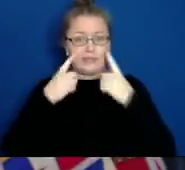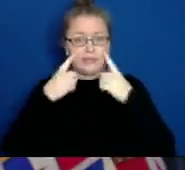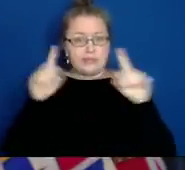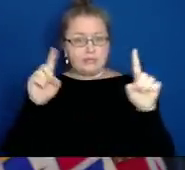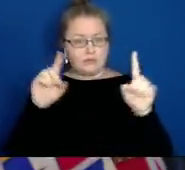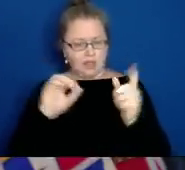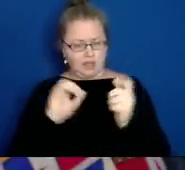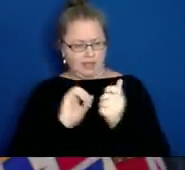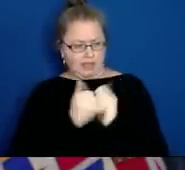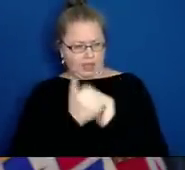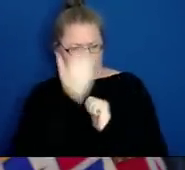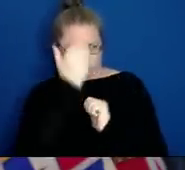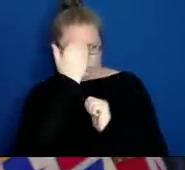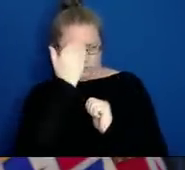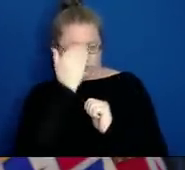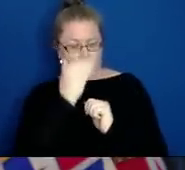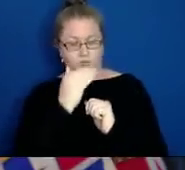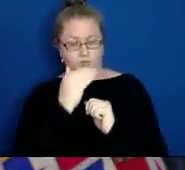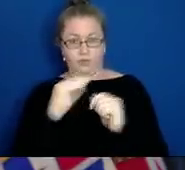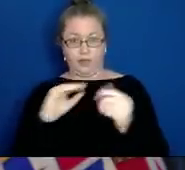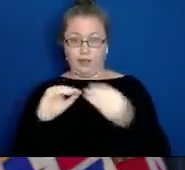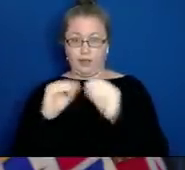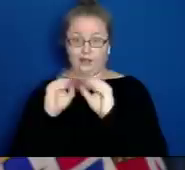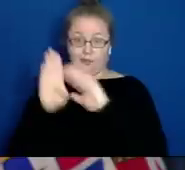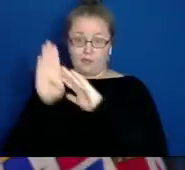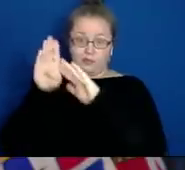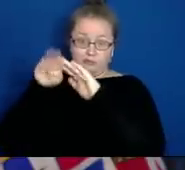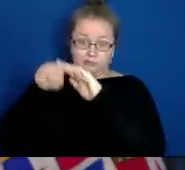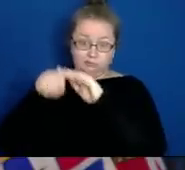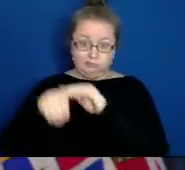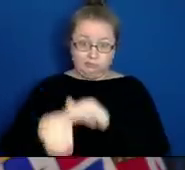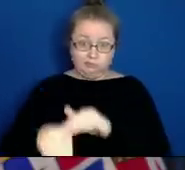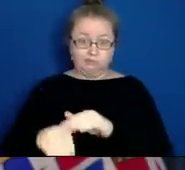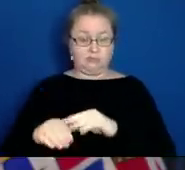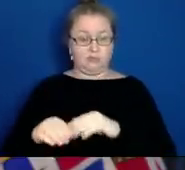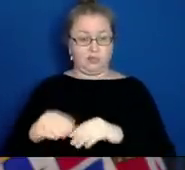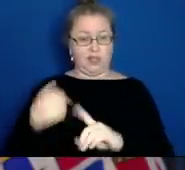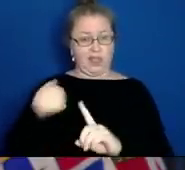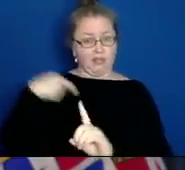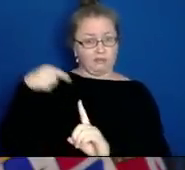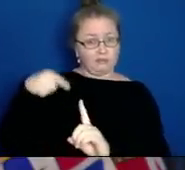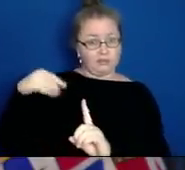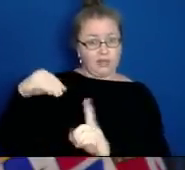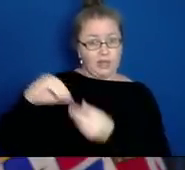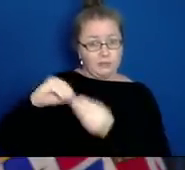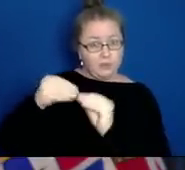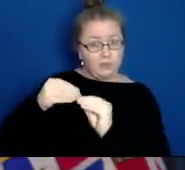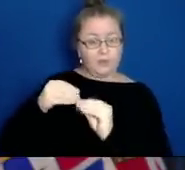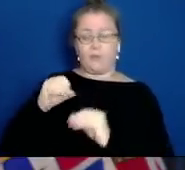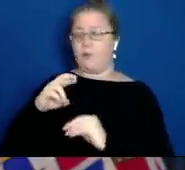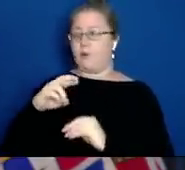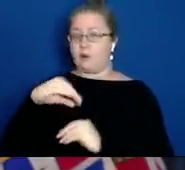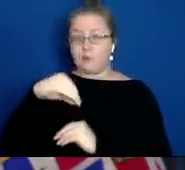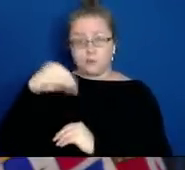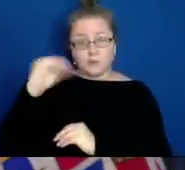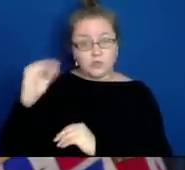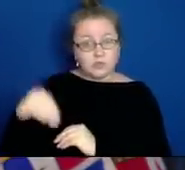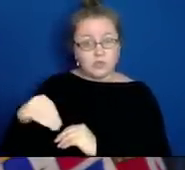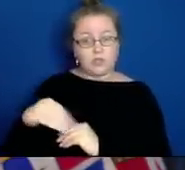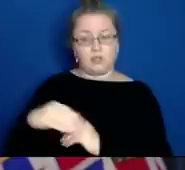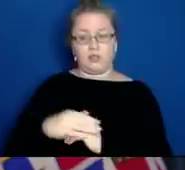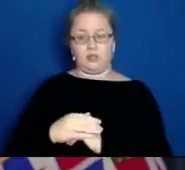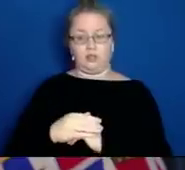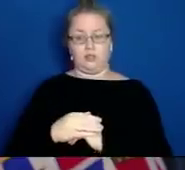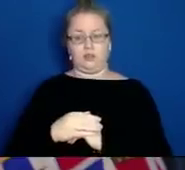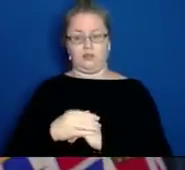over the next 2 weeks? Is it daily case counts, or how much of a percentage decrease do you want to see in certain areas to be able to know